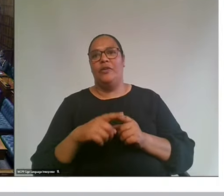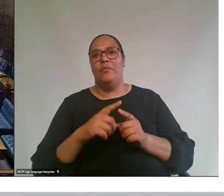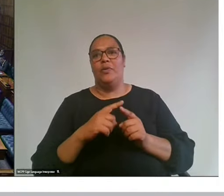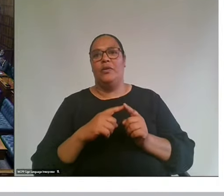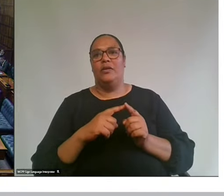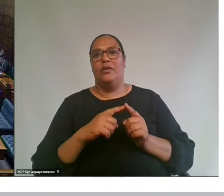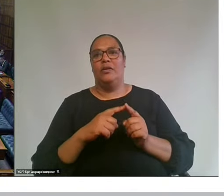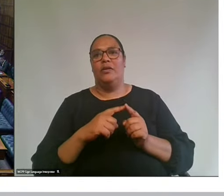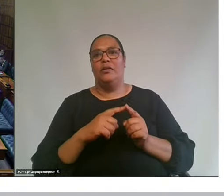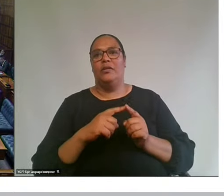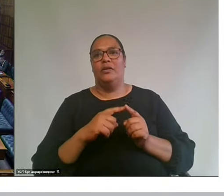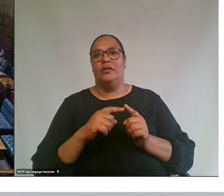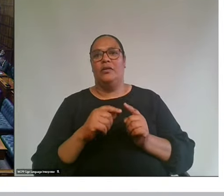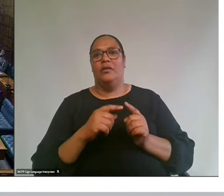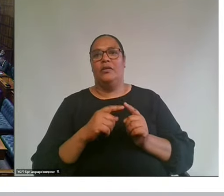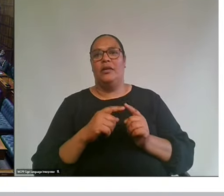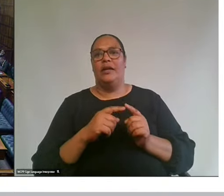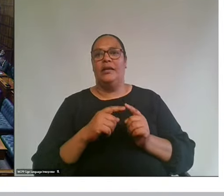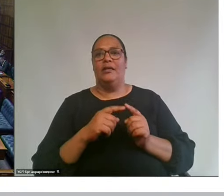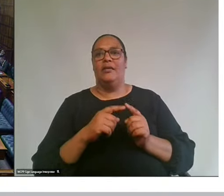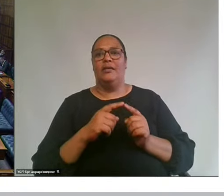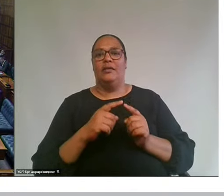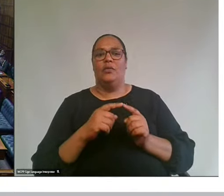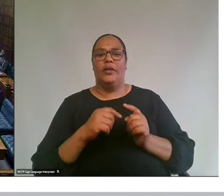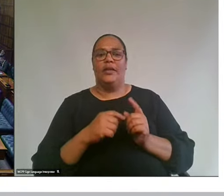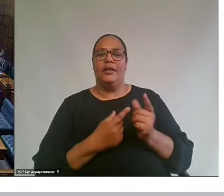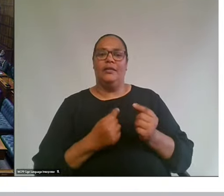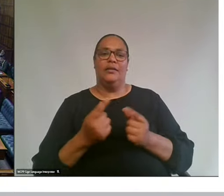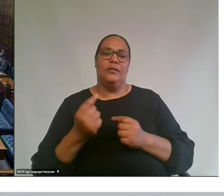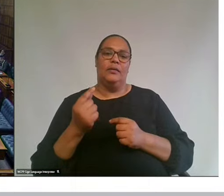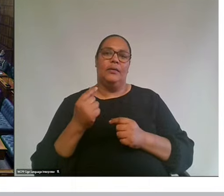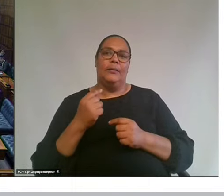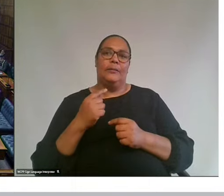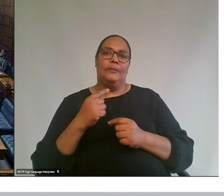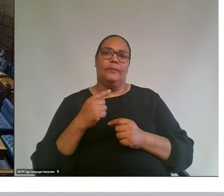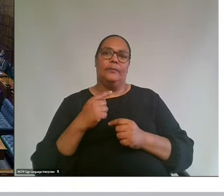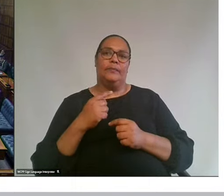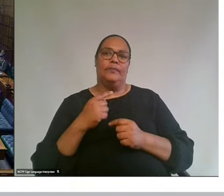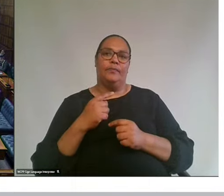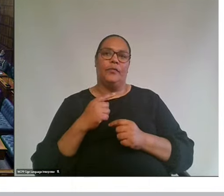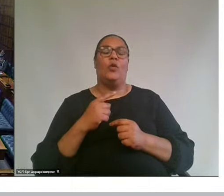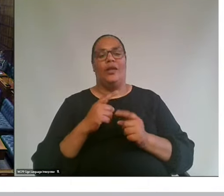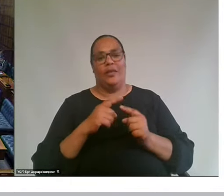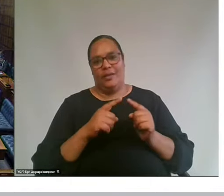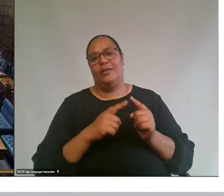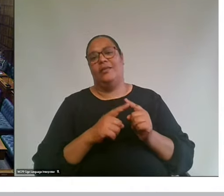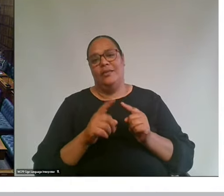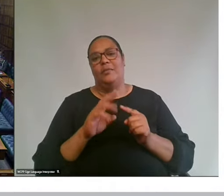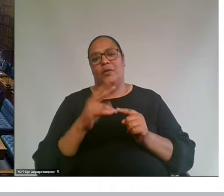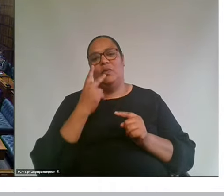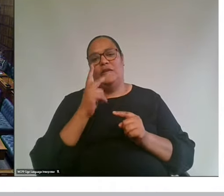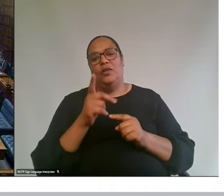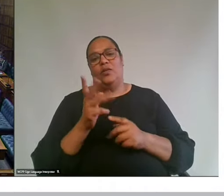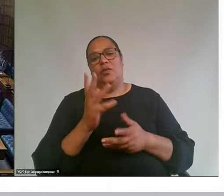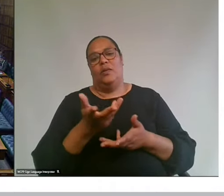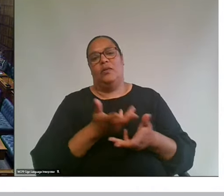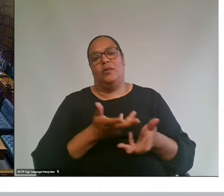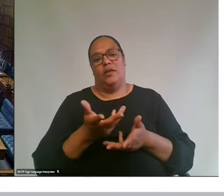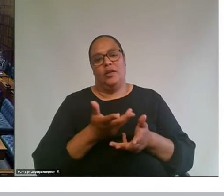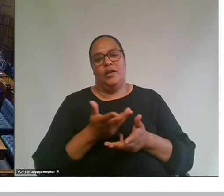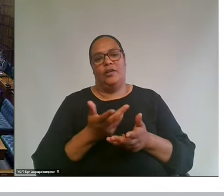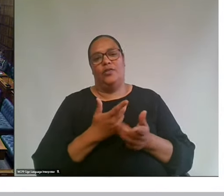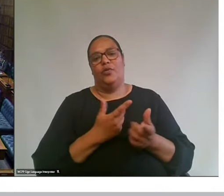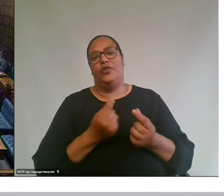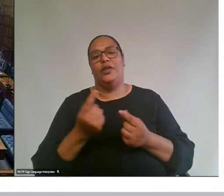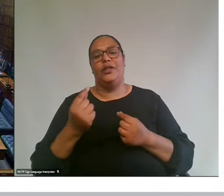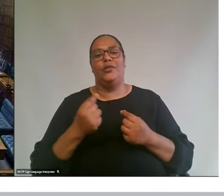Harbor or port and the question for me is to what extent do you foresee that or have you engaged with the